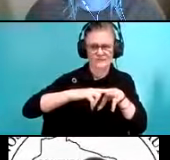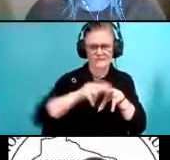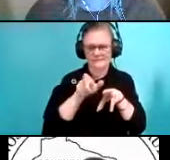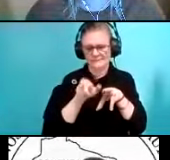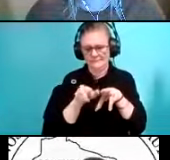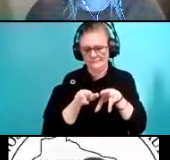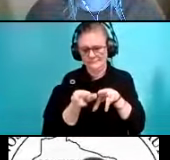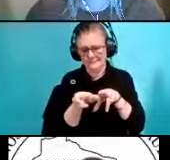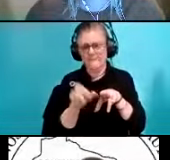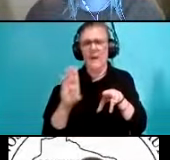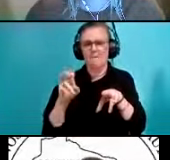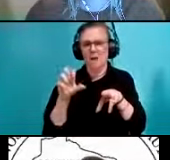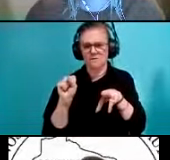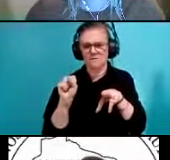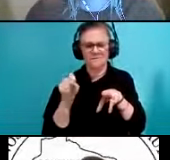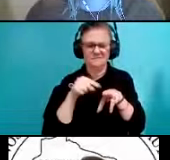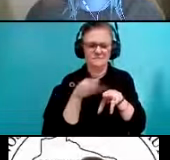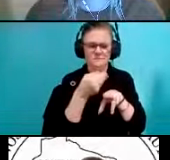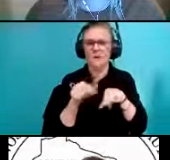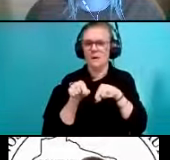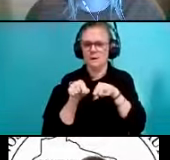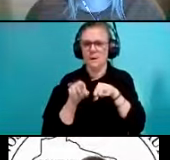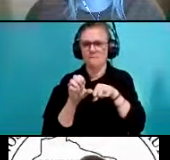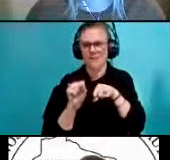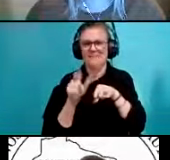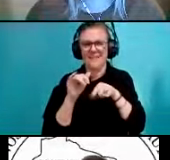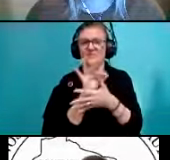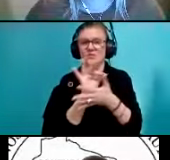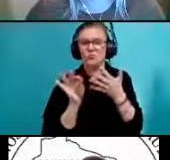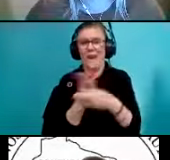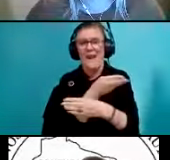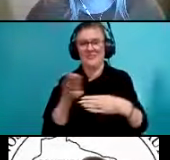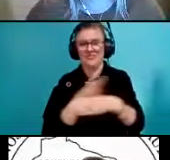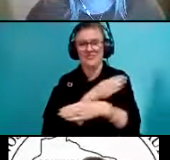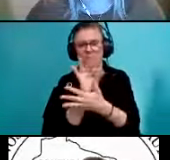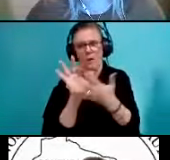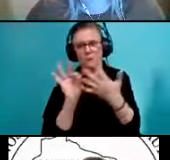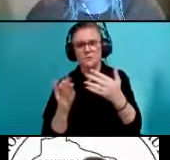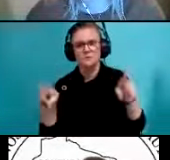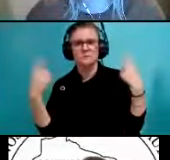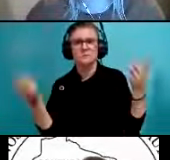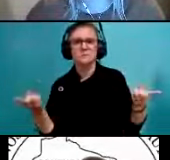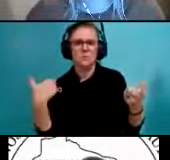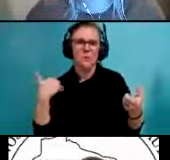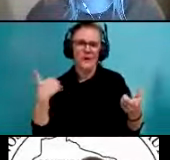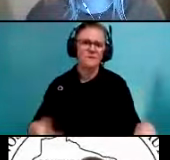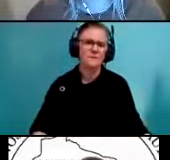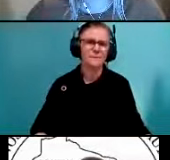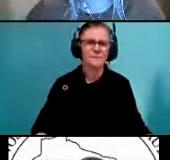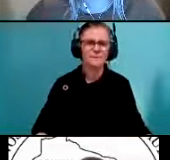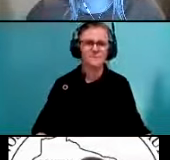bus rapid transit options. So that's the basic range of alternatives that that we are looking